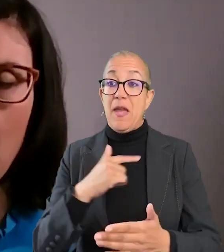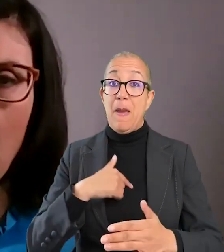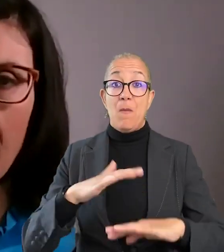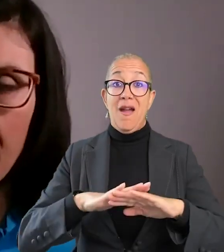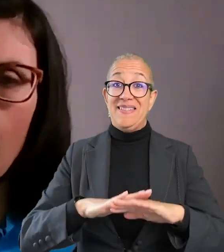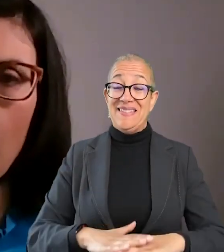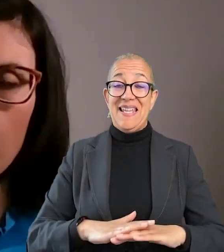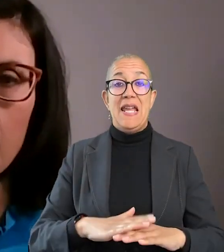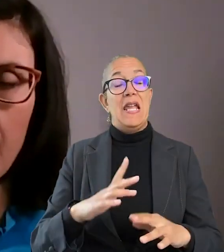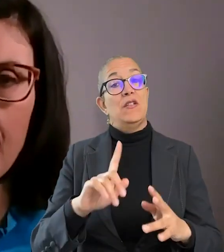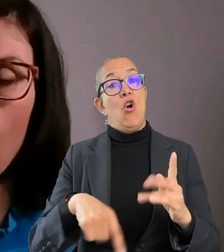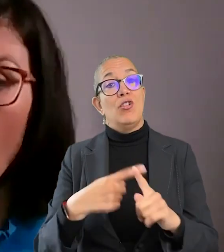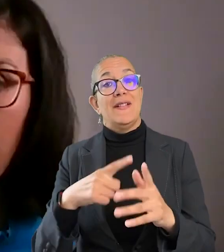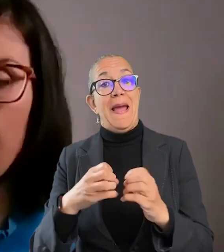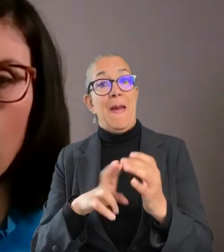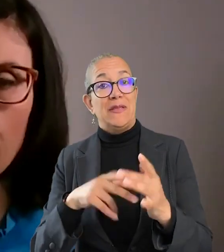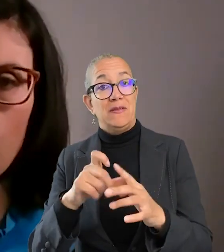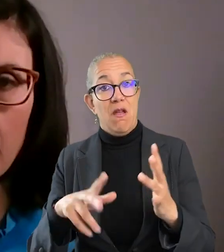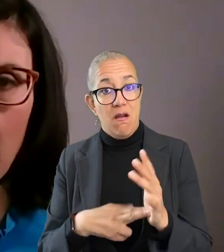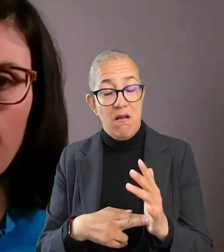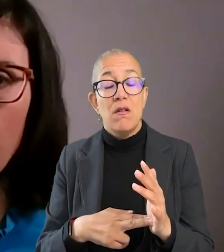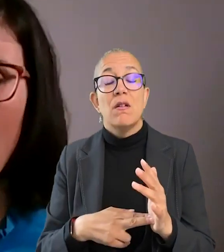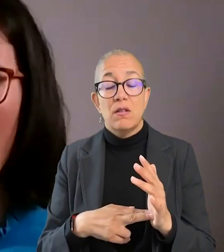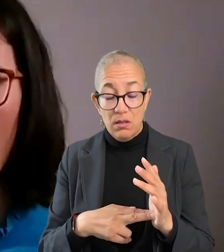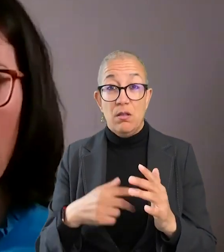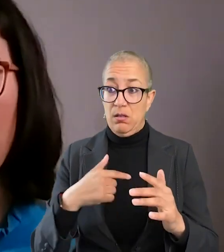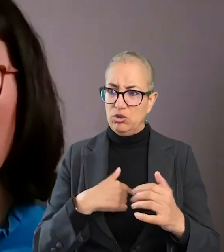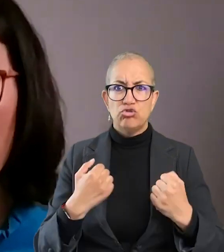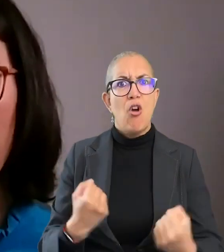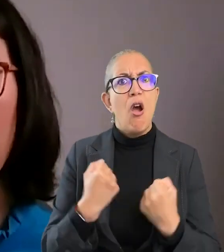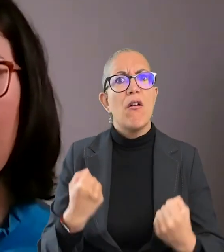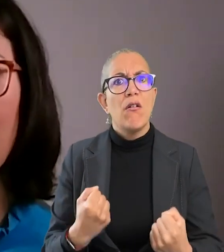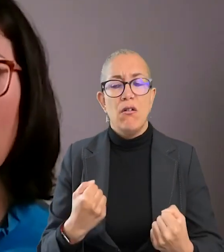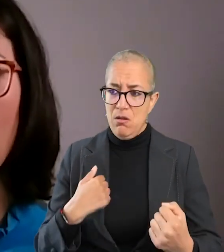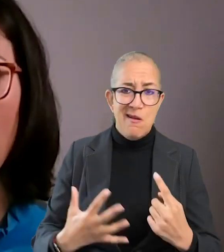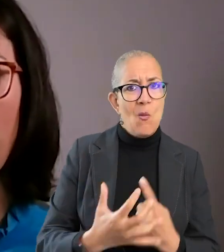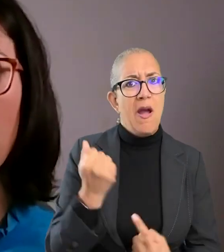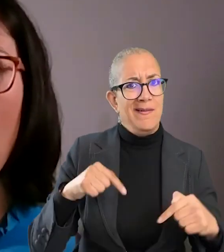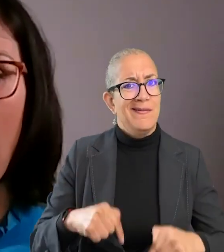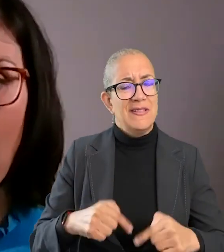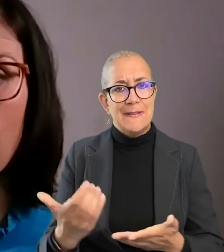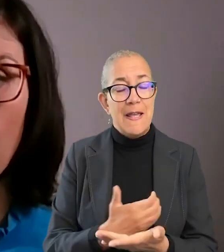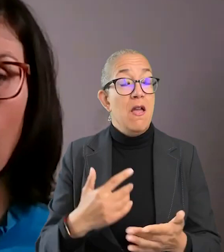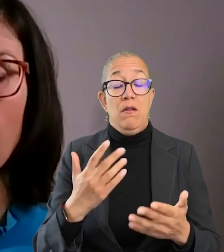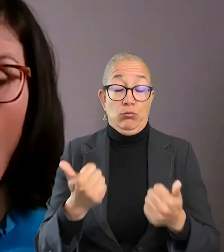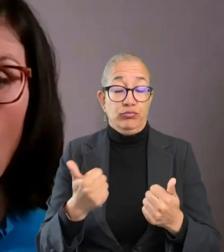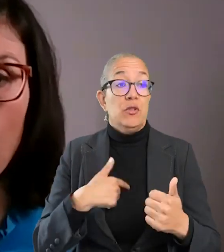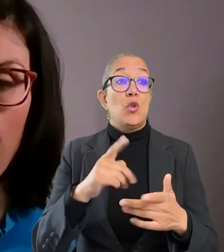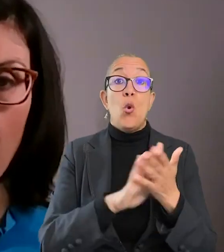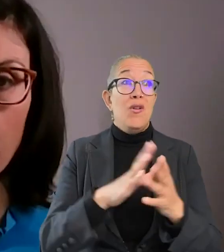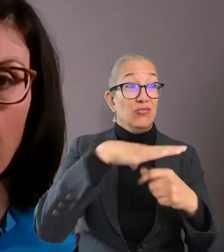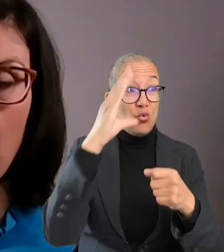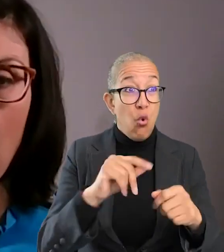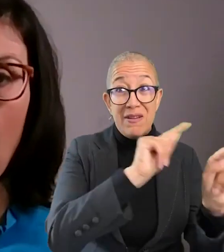here. And now I want to take what we did in Oxford, West and Abingdon, winning seats, particularly against the Tories, out across the whole